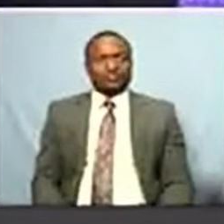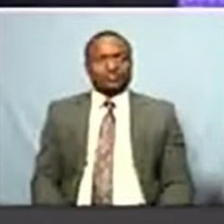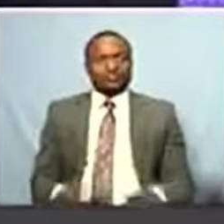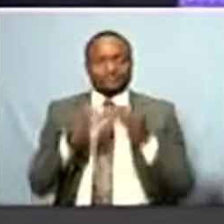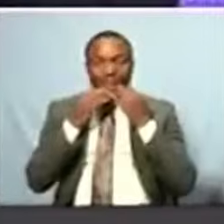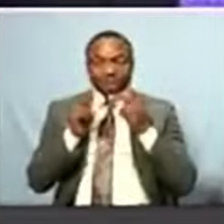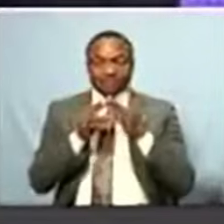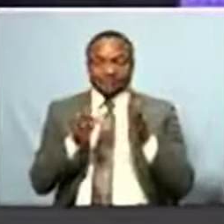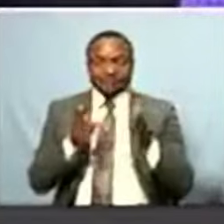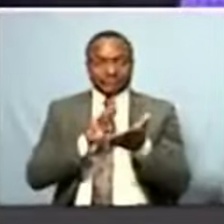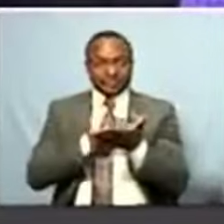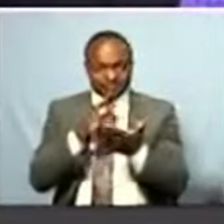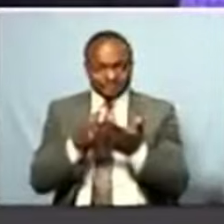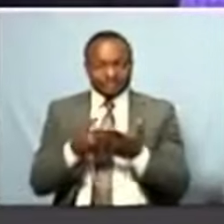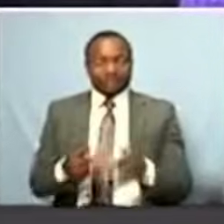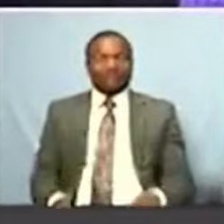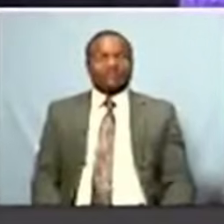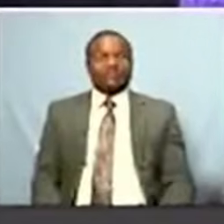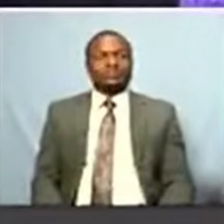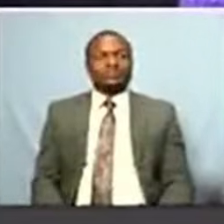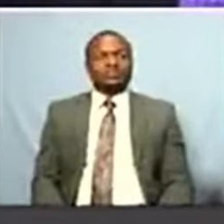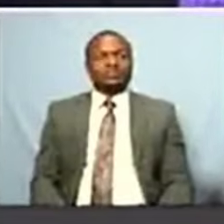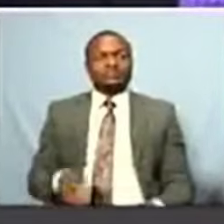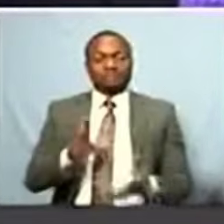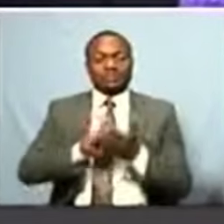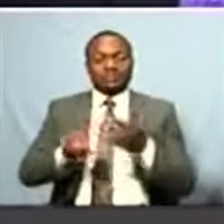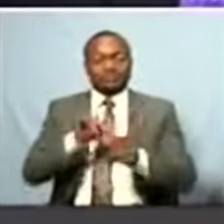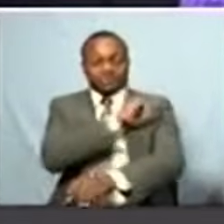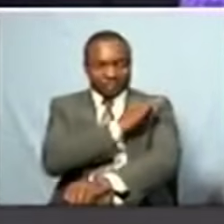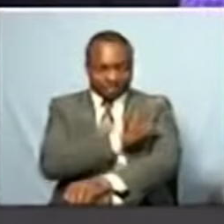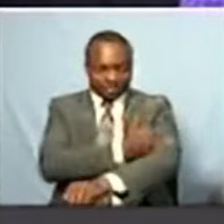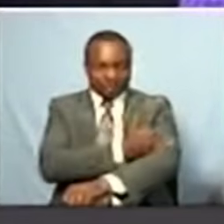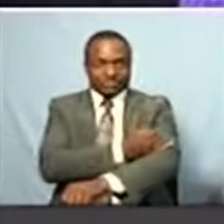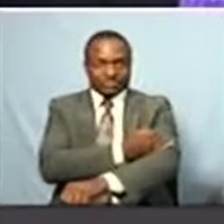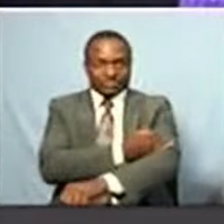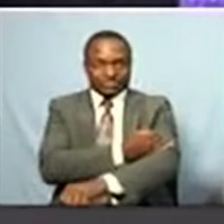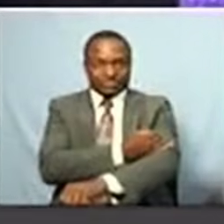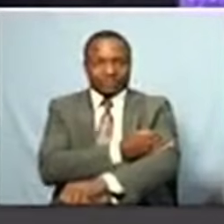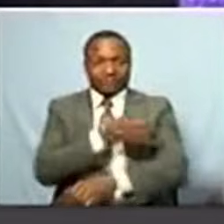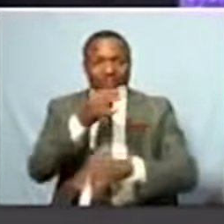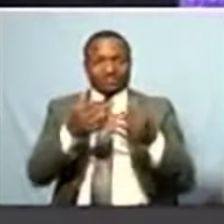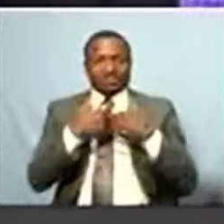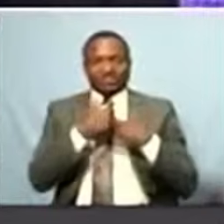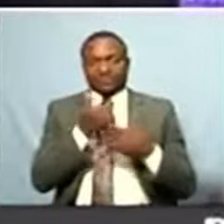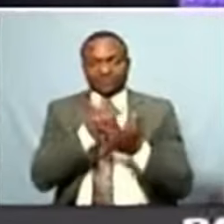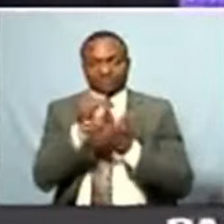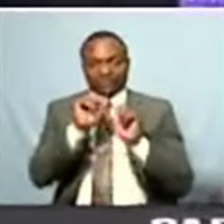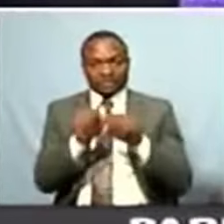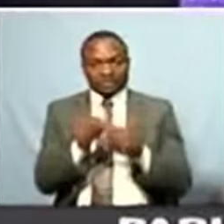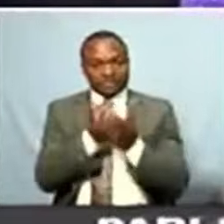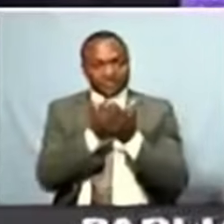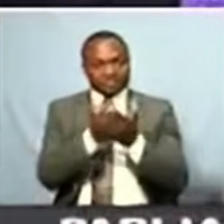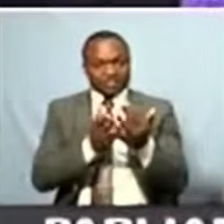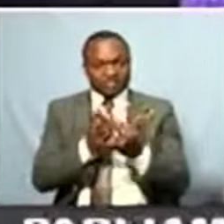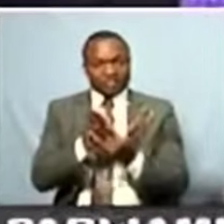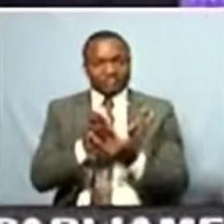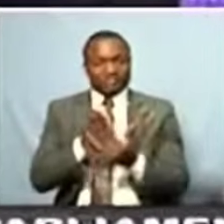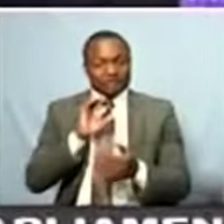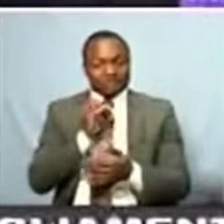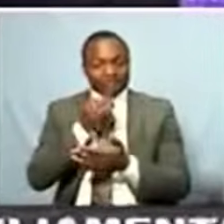Thank you so much, our witness. We lift your immunity. If you have any issues, you can submit through our